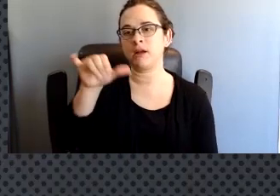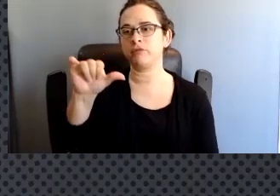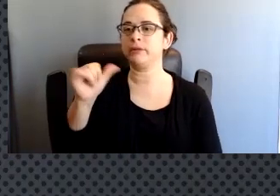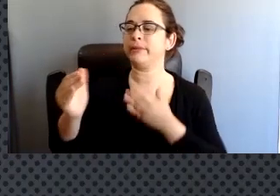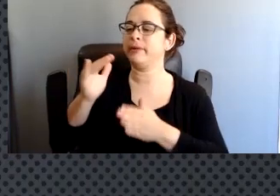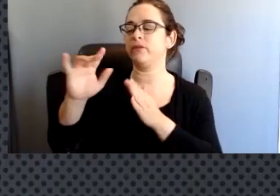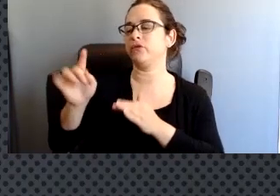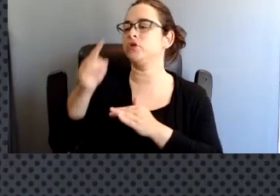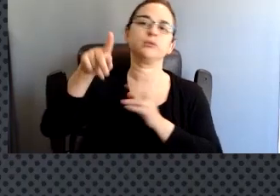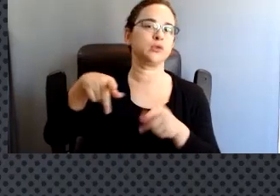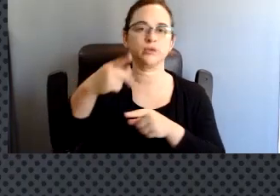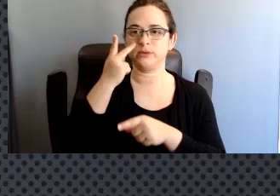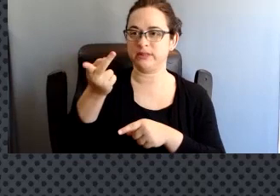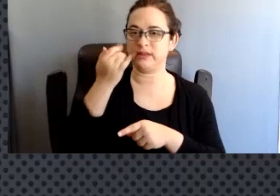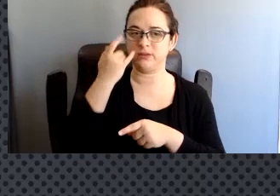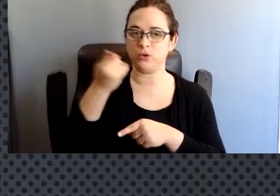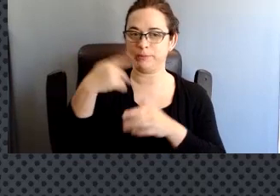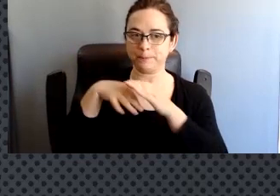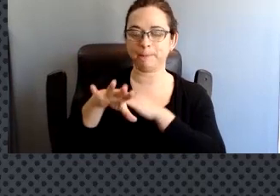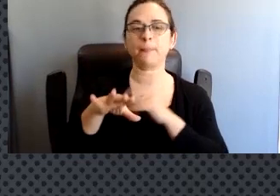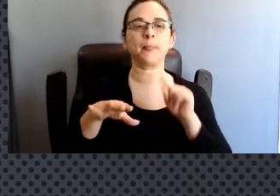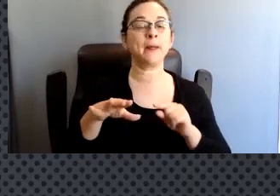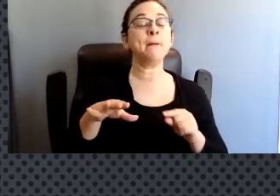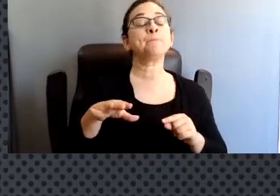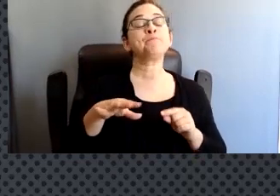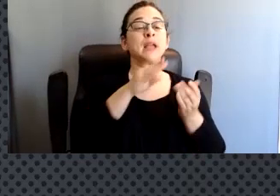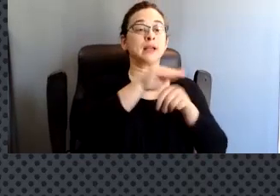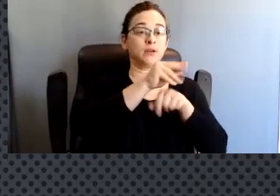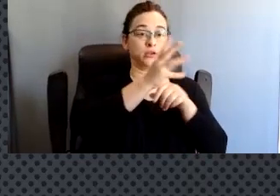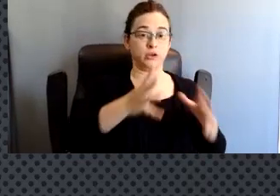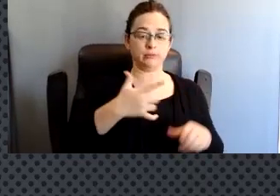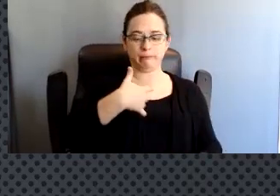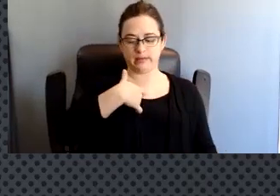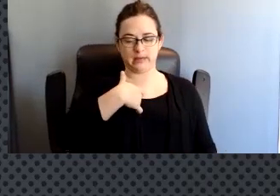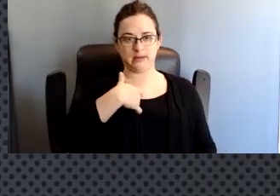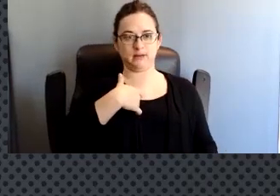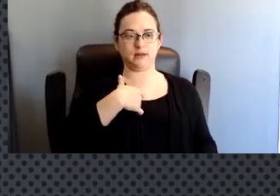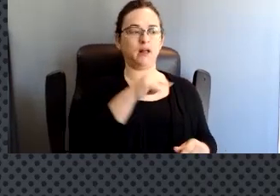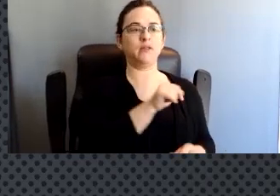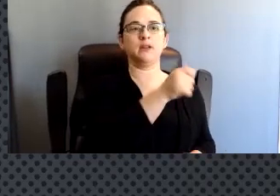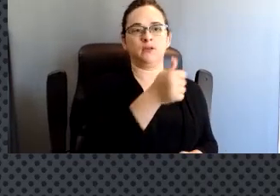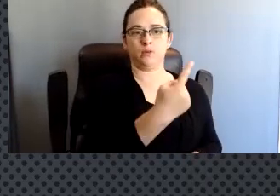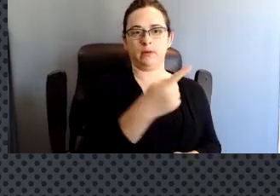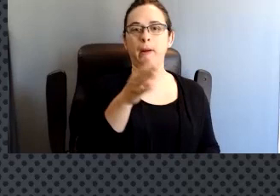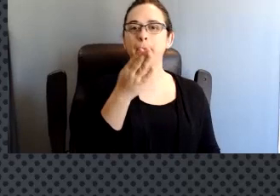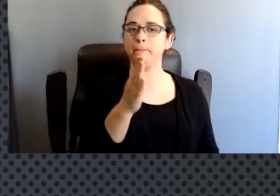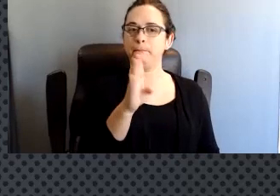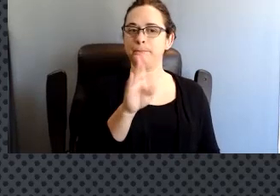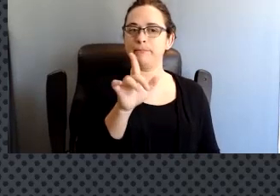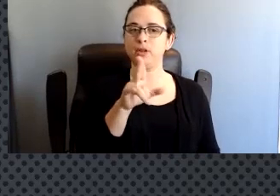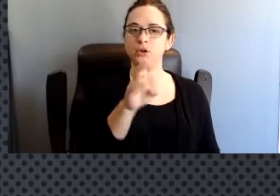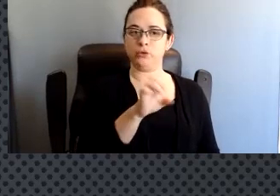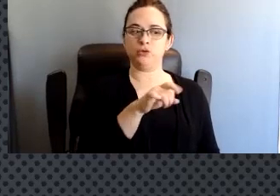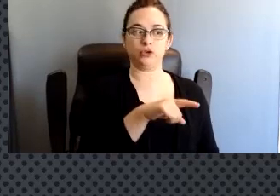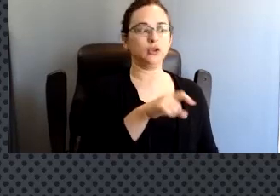Blue. There's two counselors, there's myself and Blue. Blue has been here for about 9 years. She was a student here as